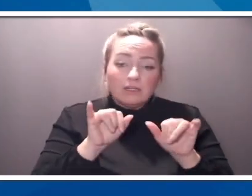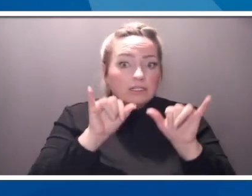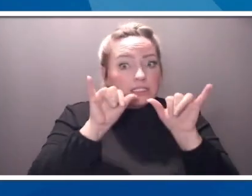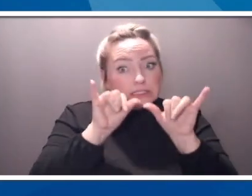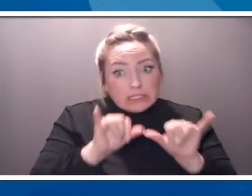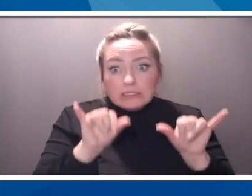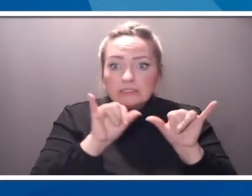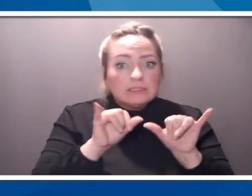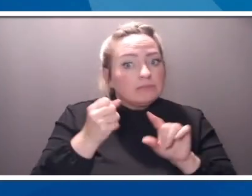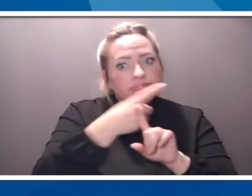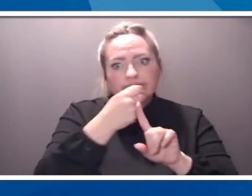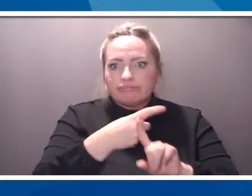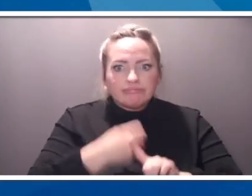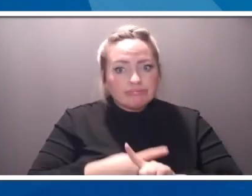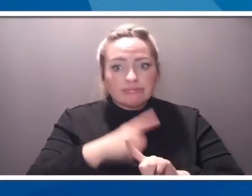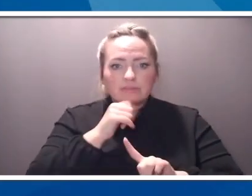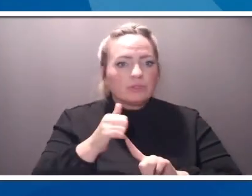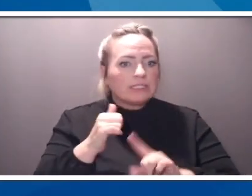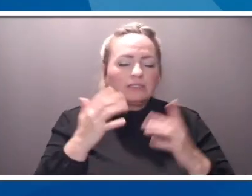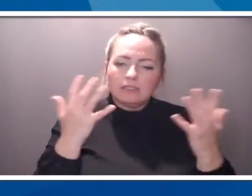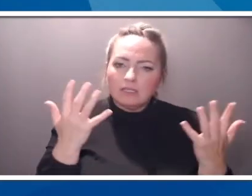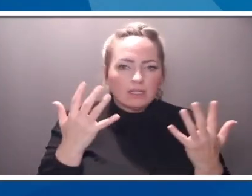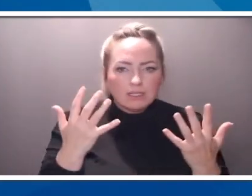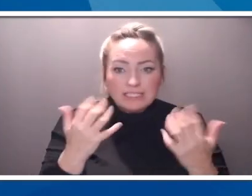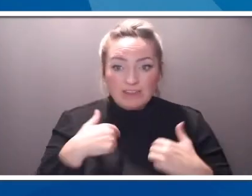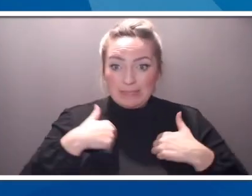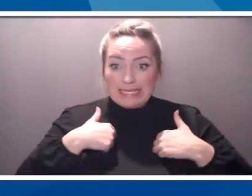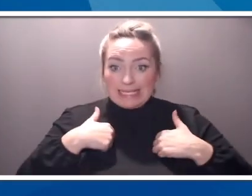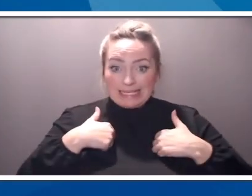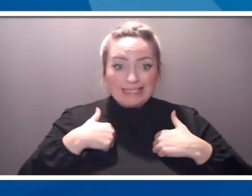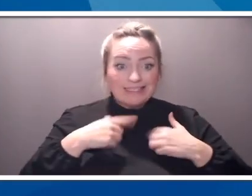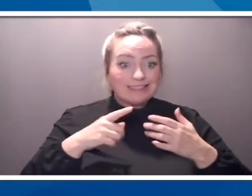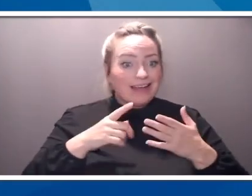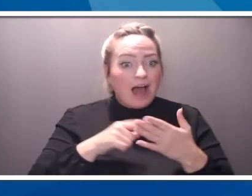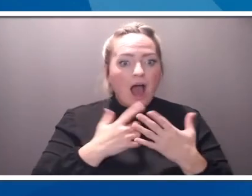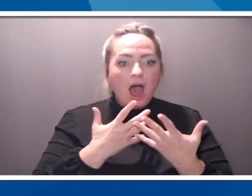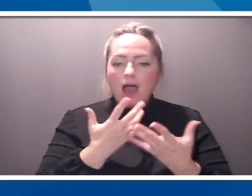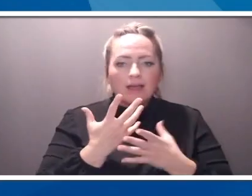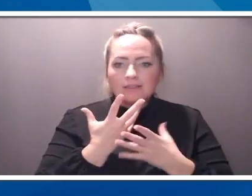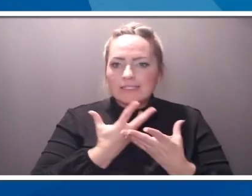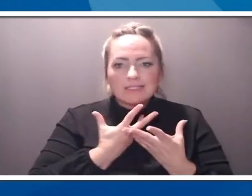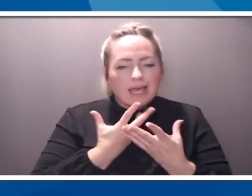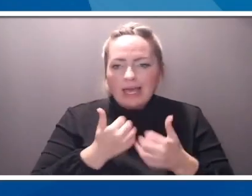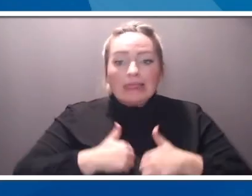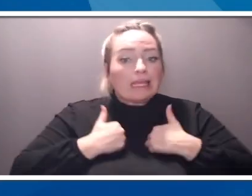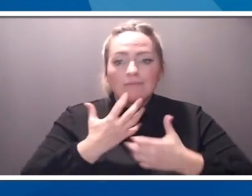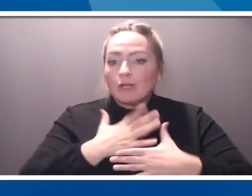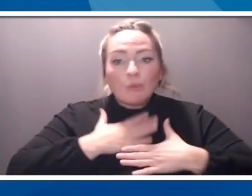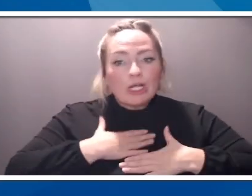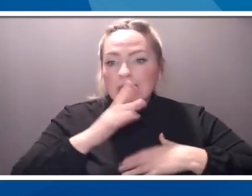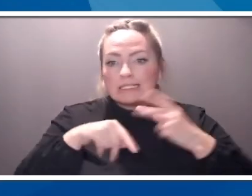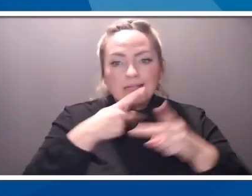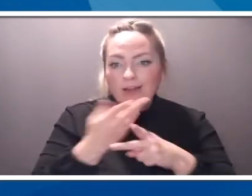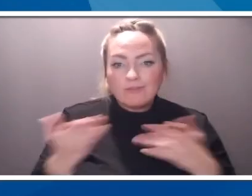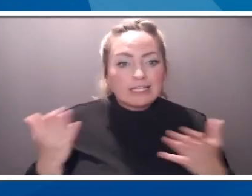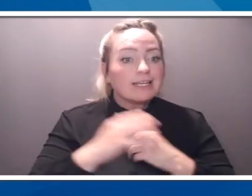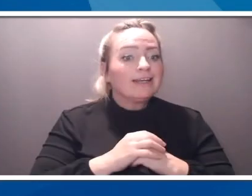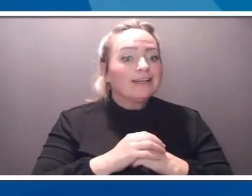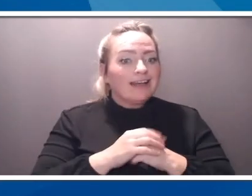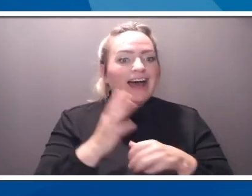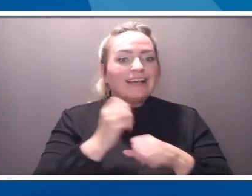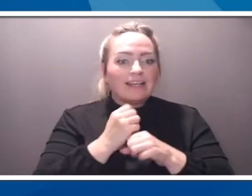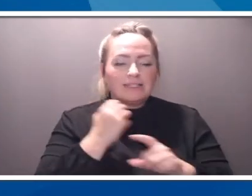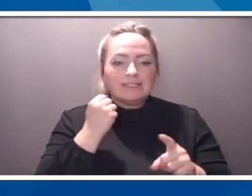of inconsistency, these problems kind of catch me out, even me, since I live and breathe some of these WCAG